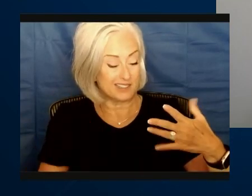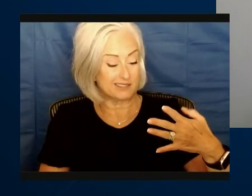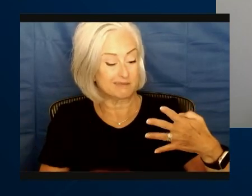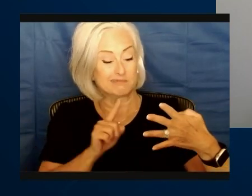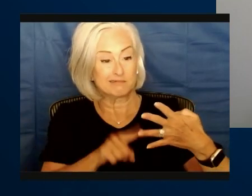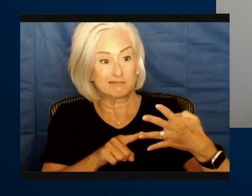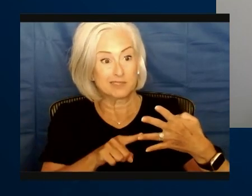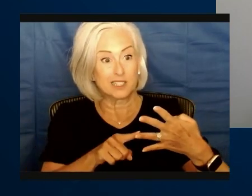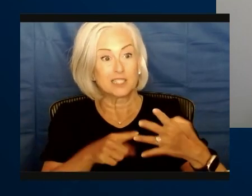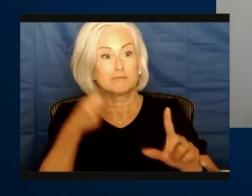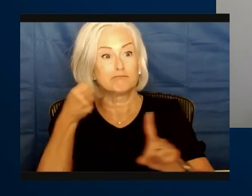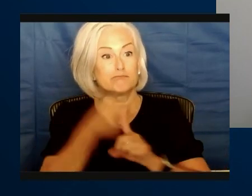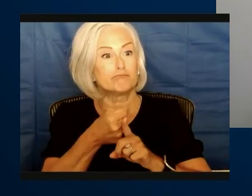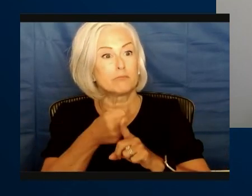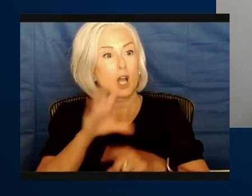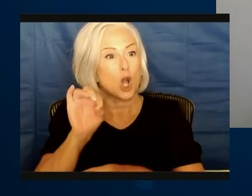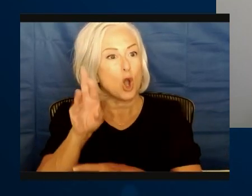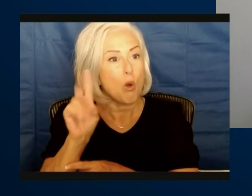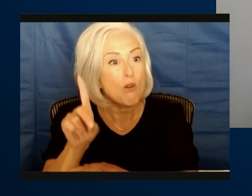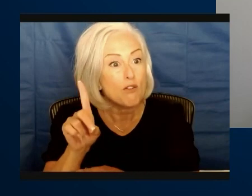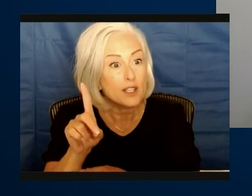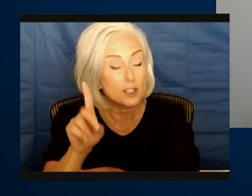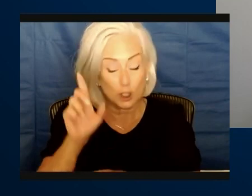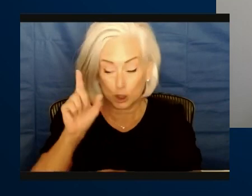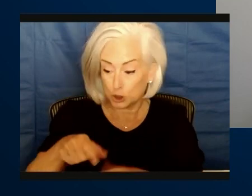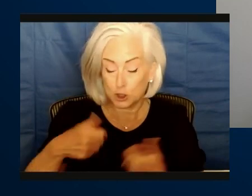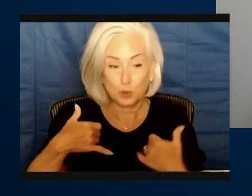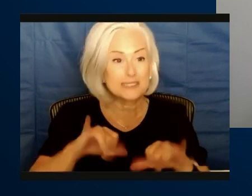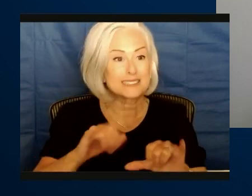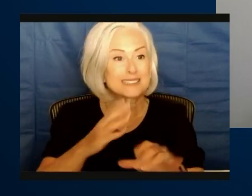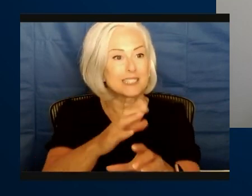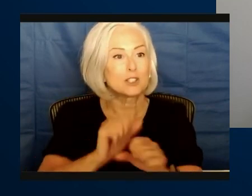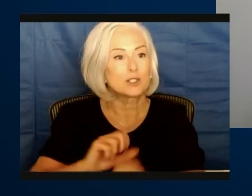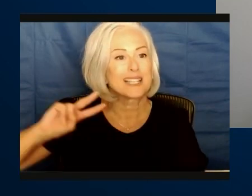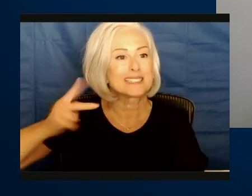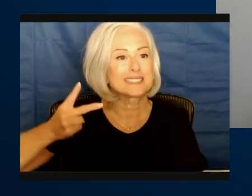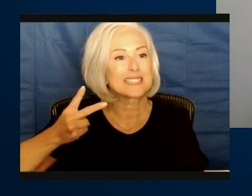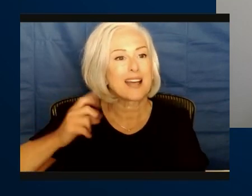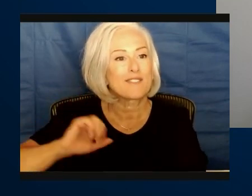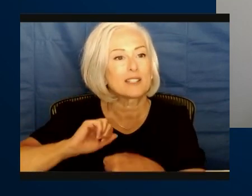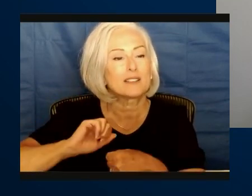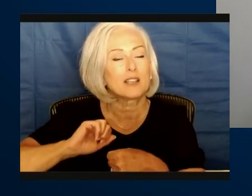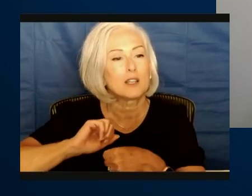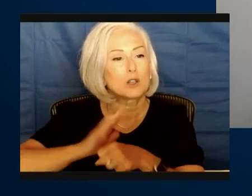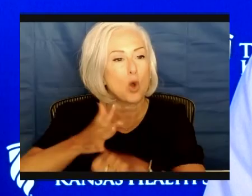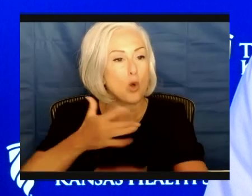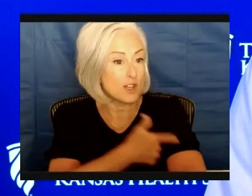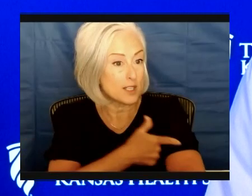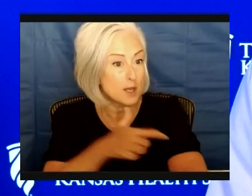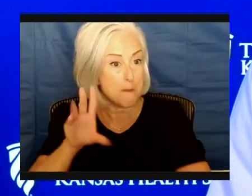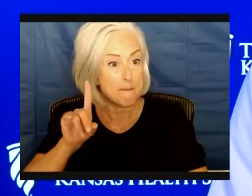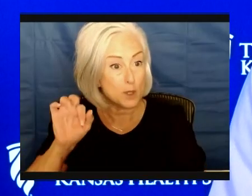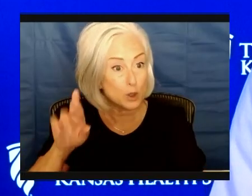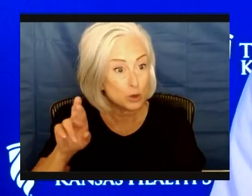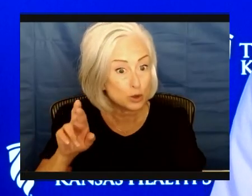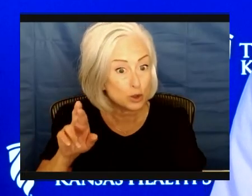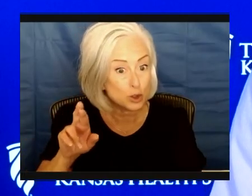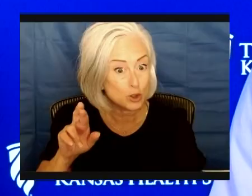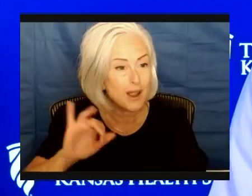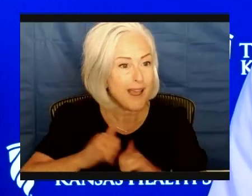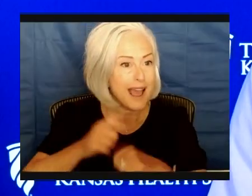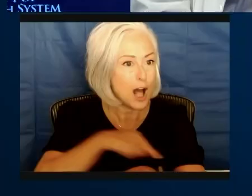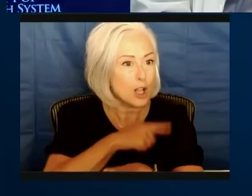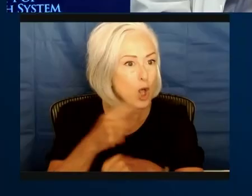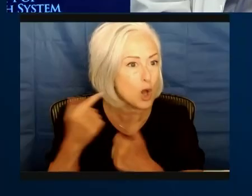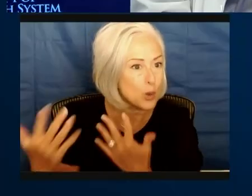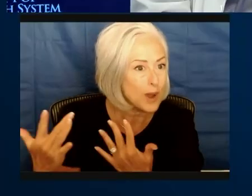the second booster? And if so, how long should we wait post-COVID to get the booster? It's looking more and more like at least 3 months post